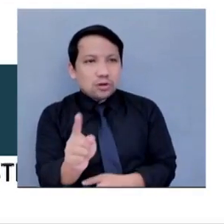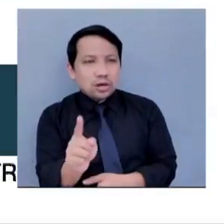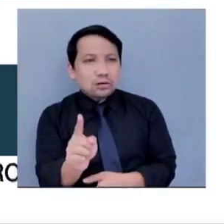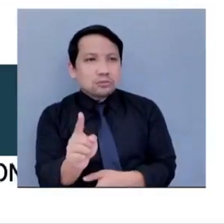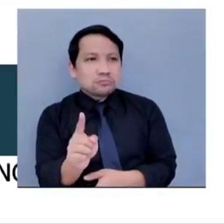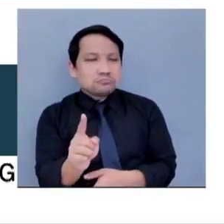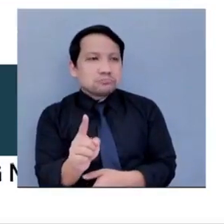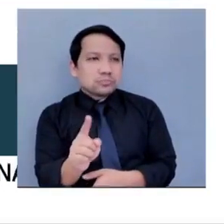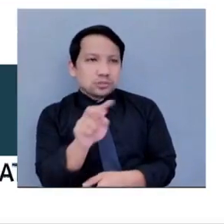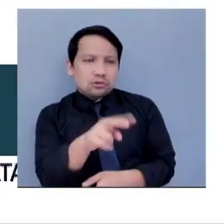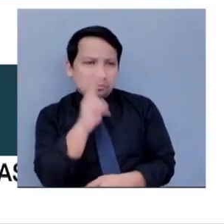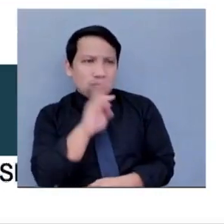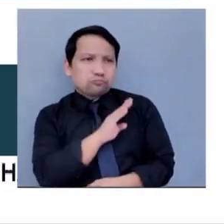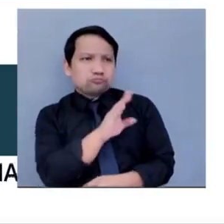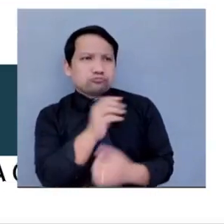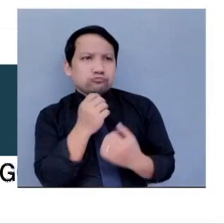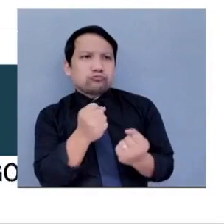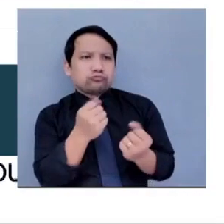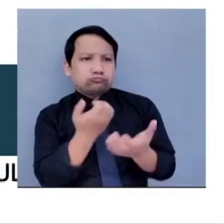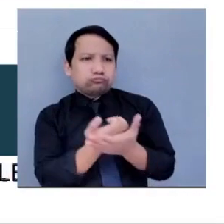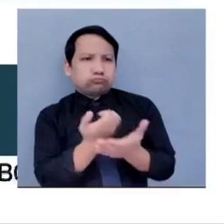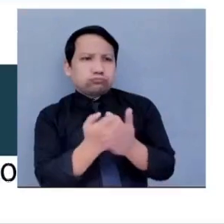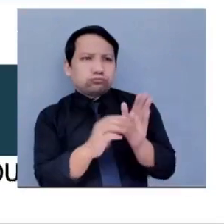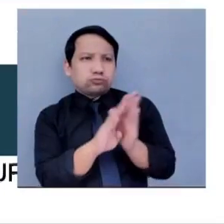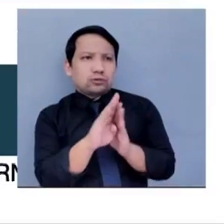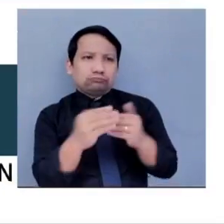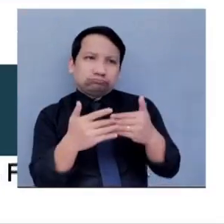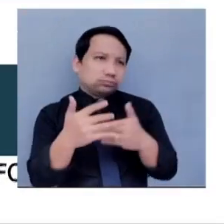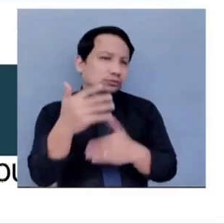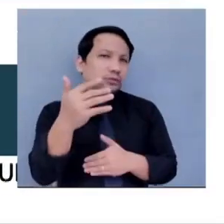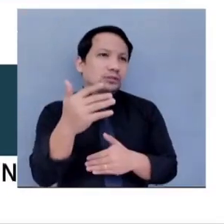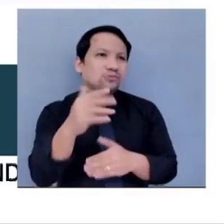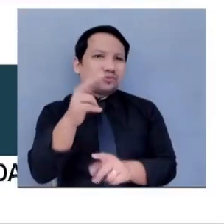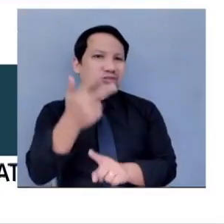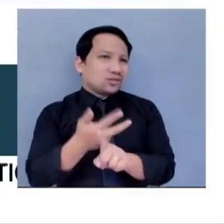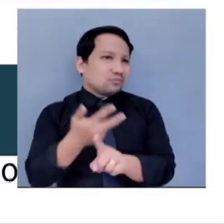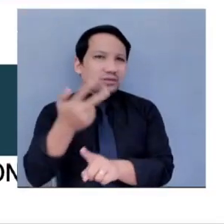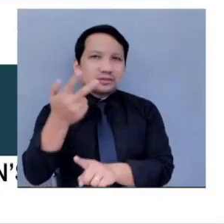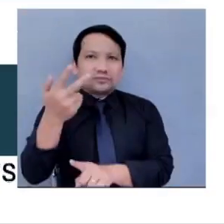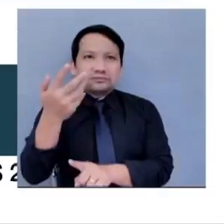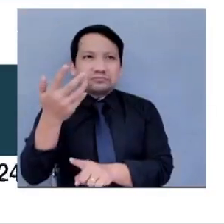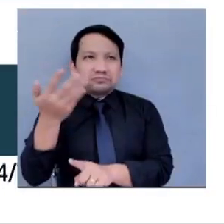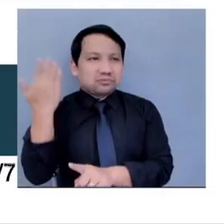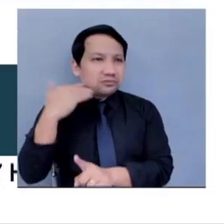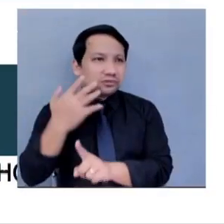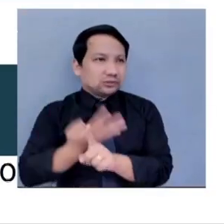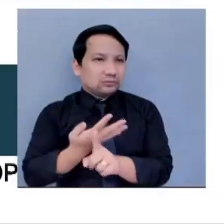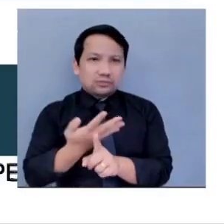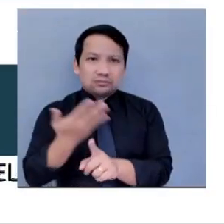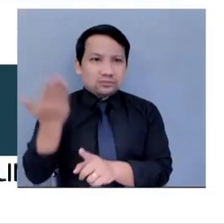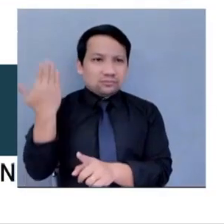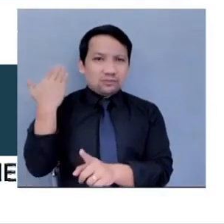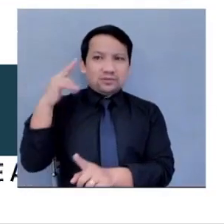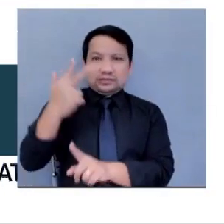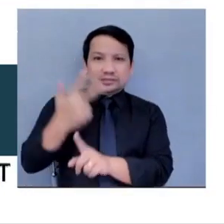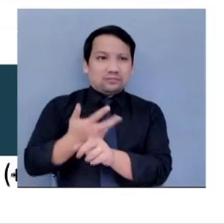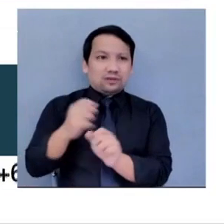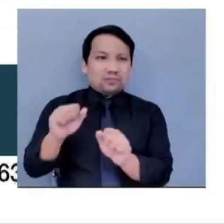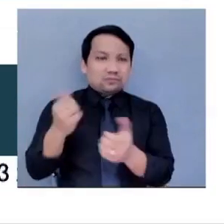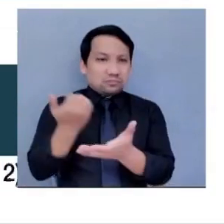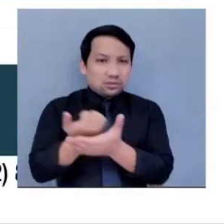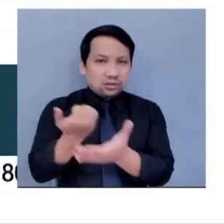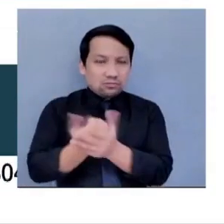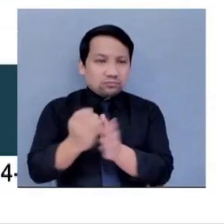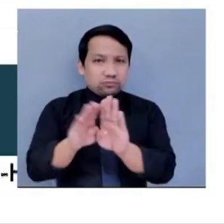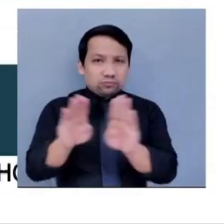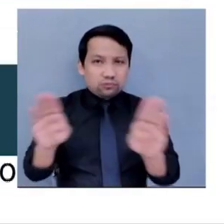They're kind of resilient, at least for the past 3 months or so, as the economy reopened